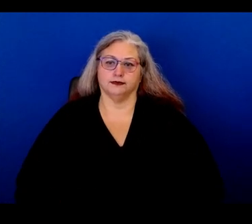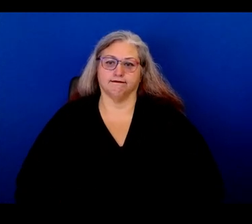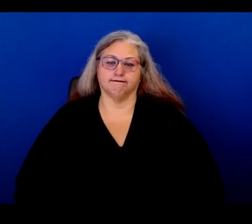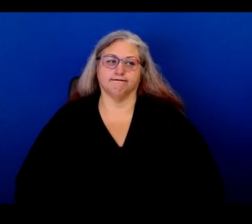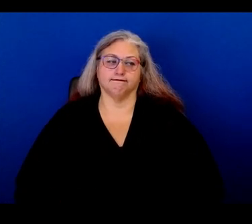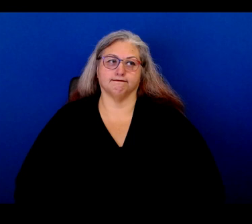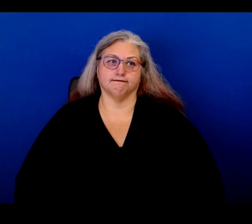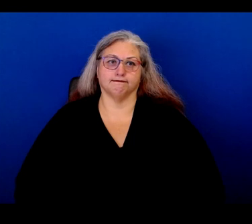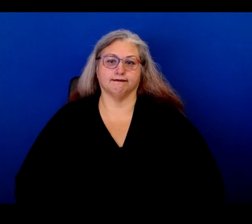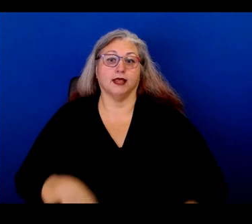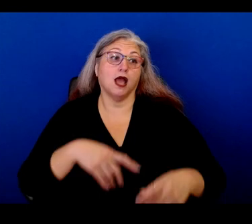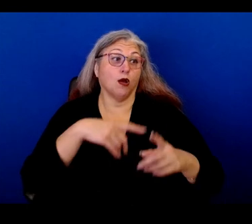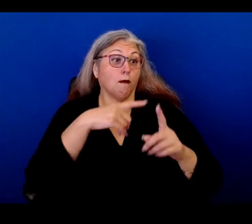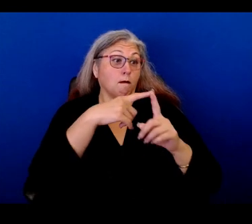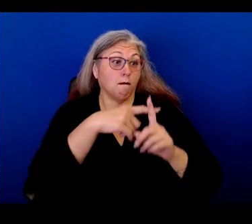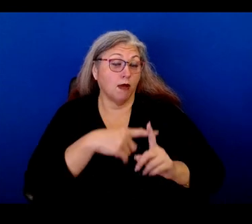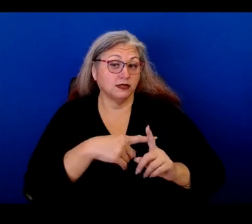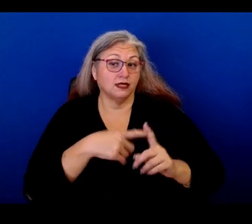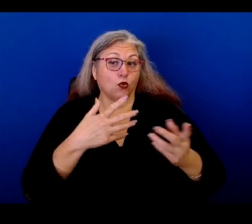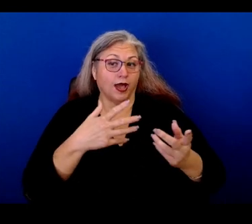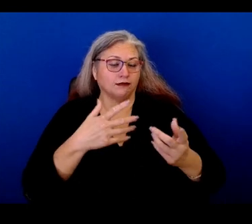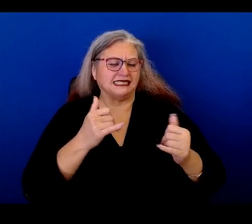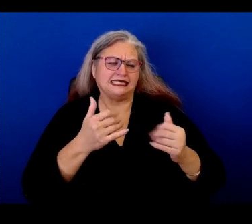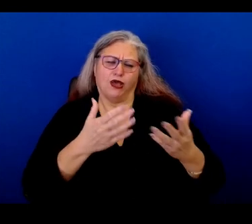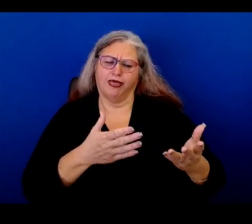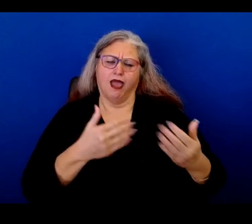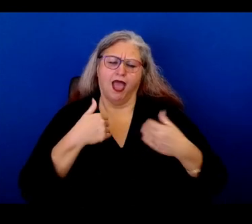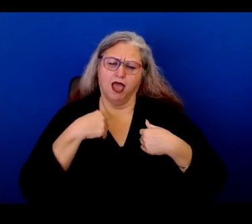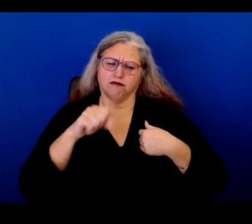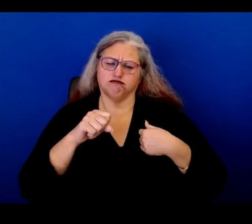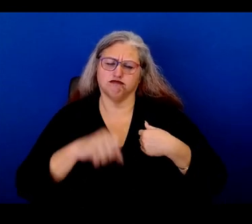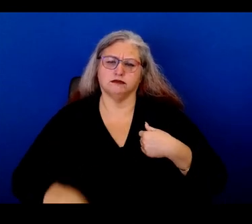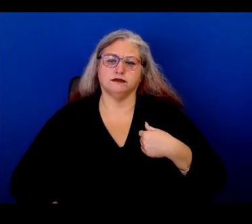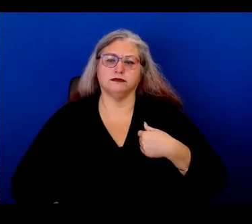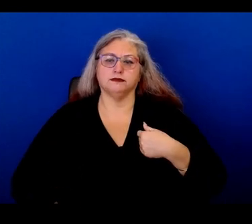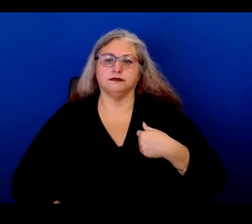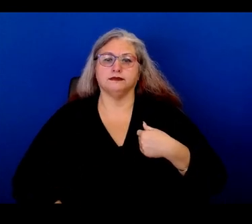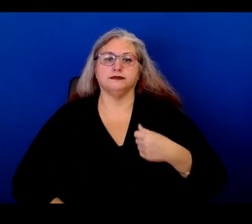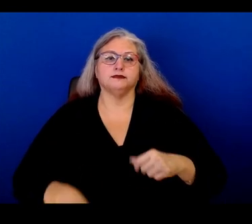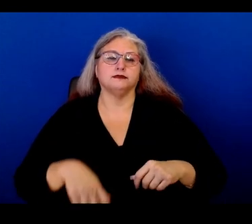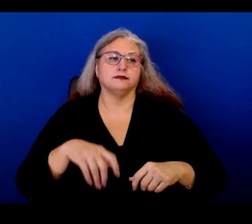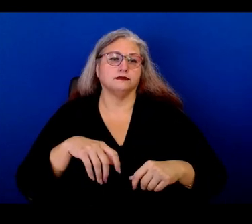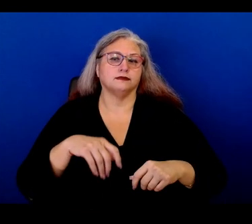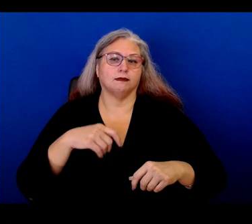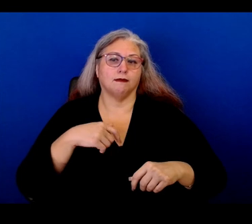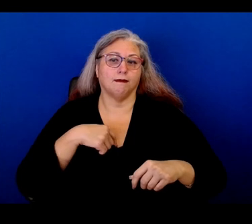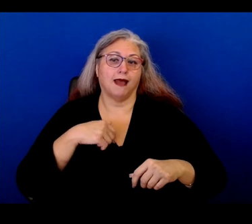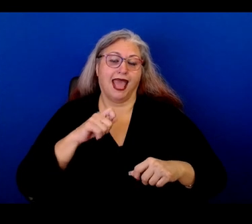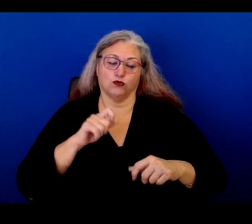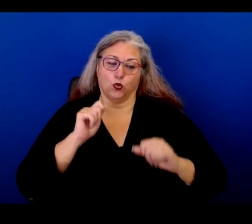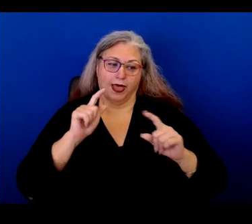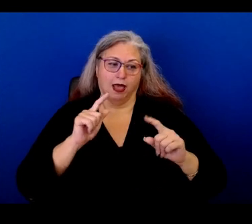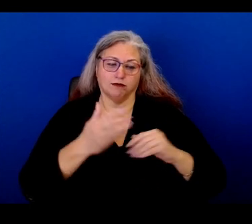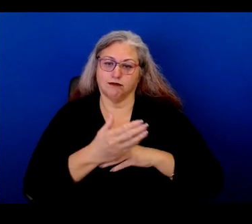The positives are still there for sure. I have to wake up